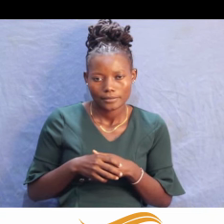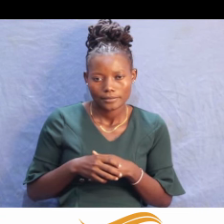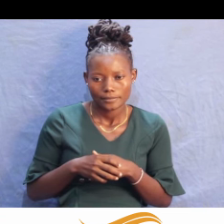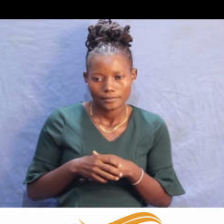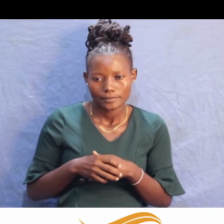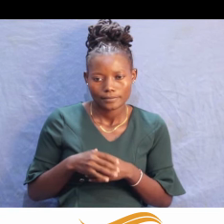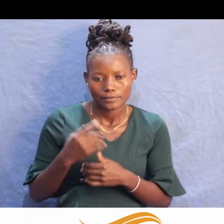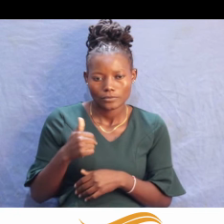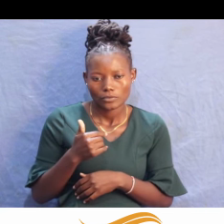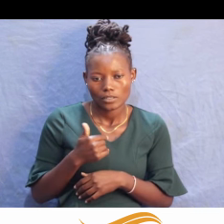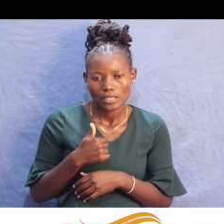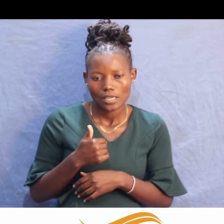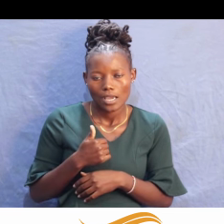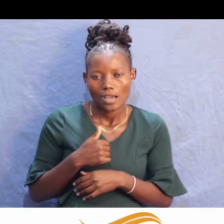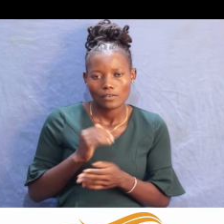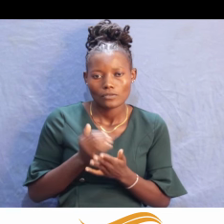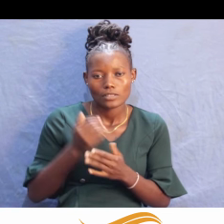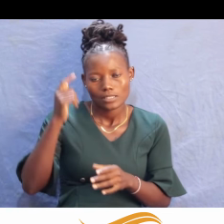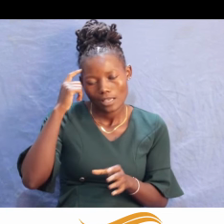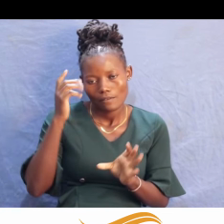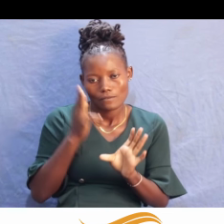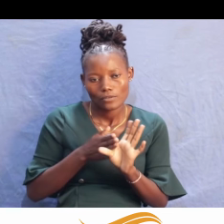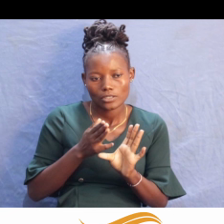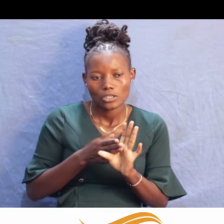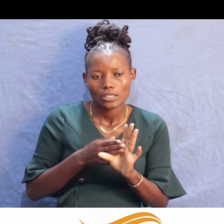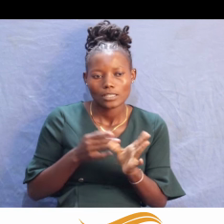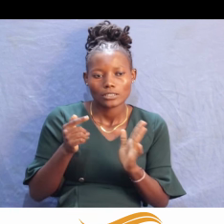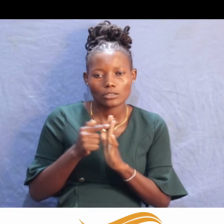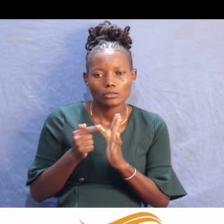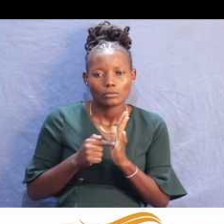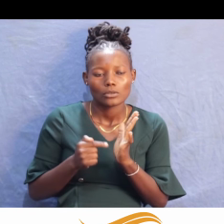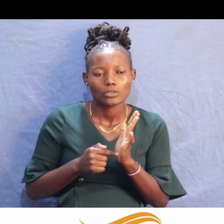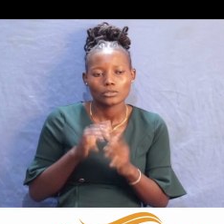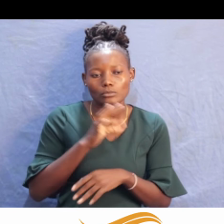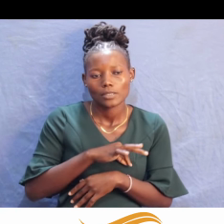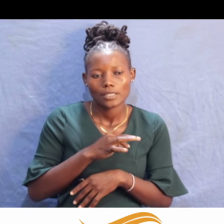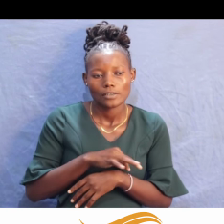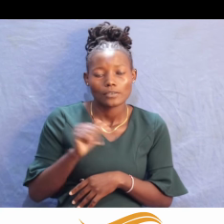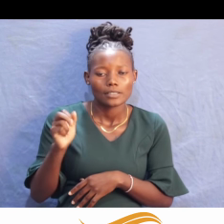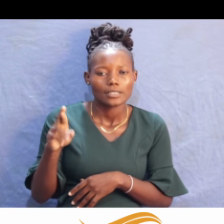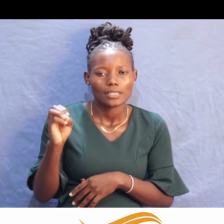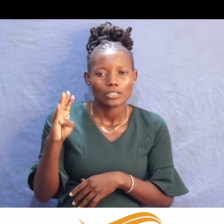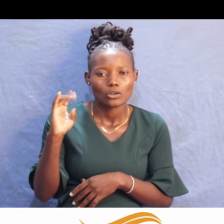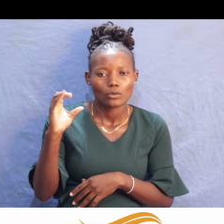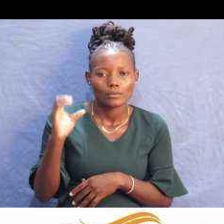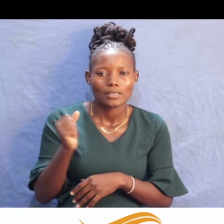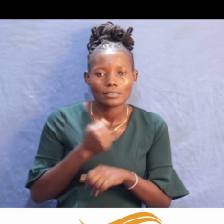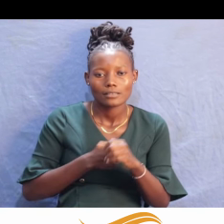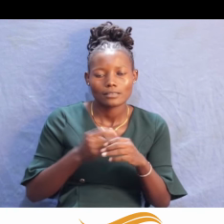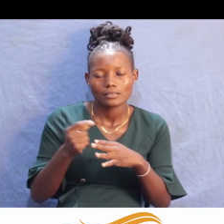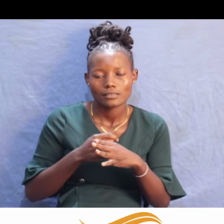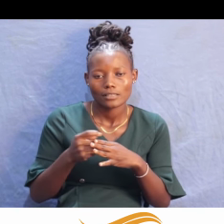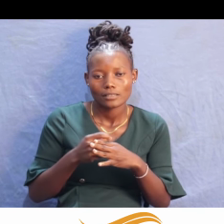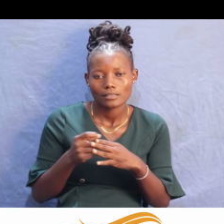a physiologic standpoint, the benefits of aerobic exercise. This first thing in, the